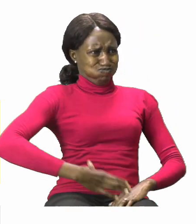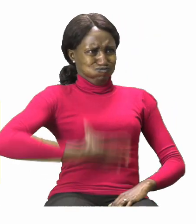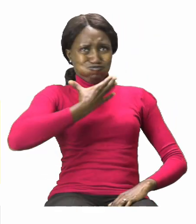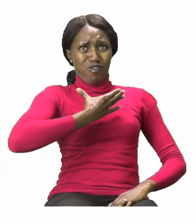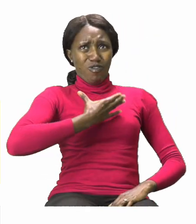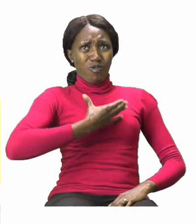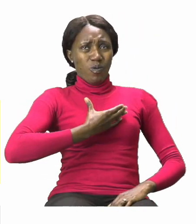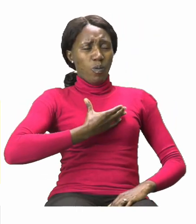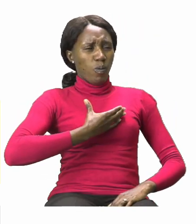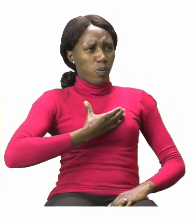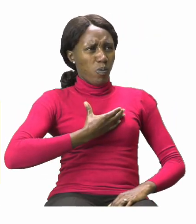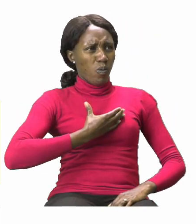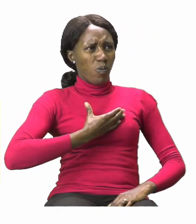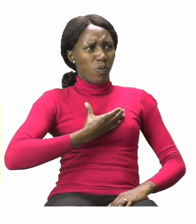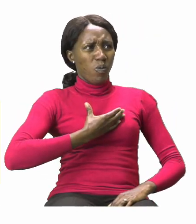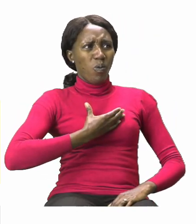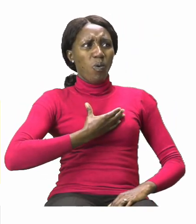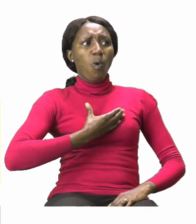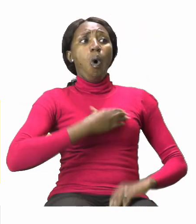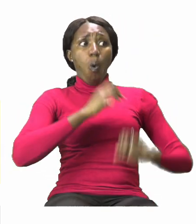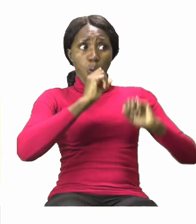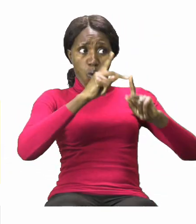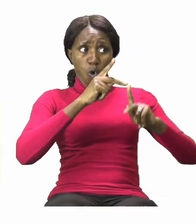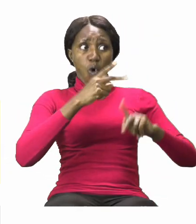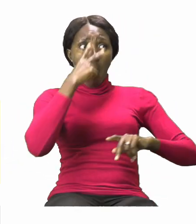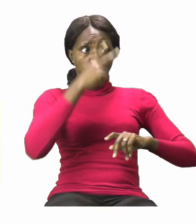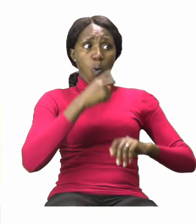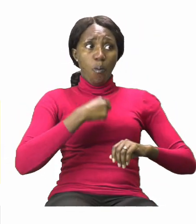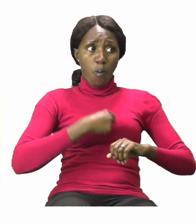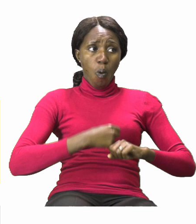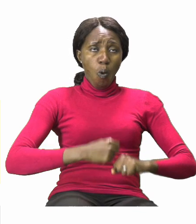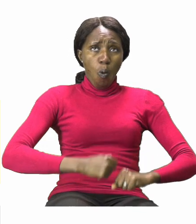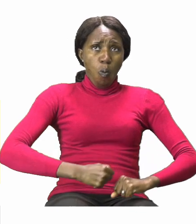said, "Then I will huff